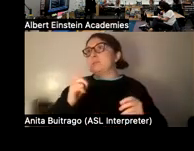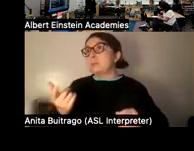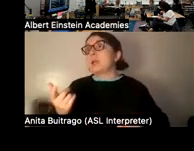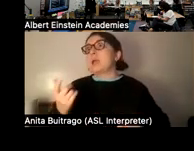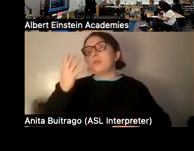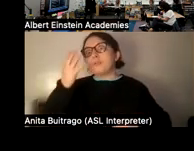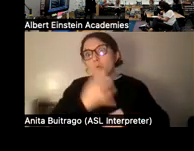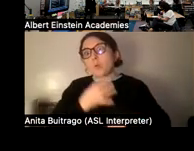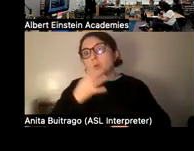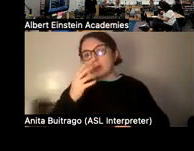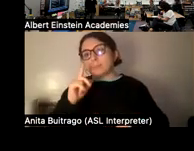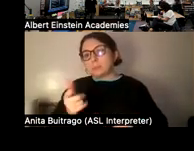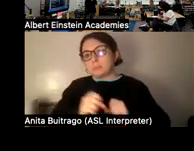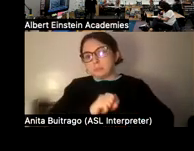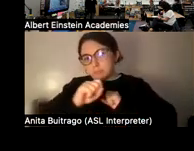from now,